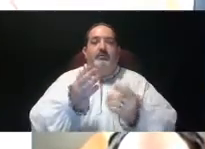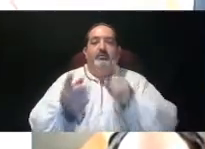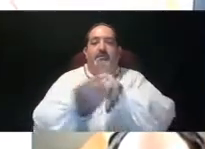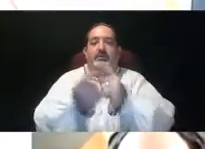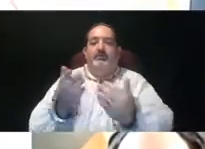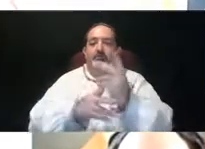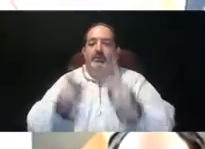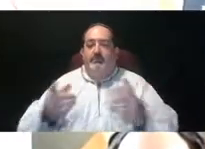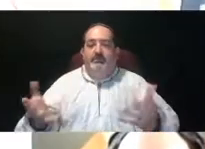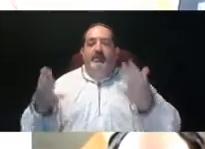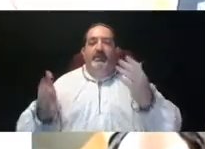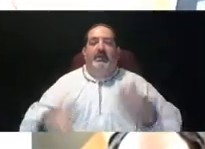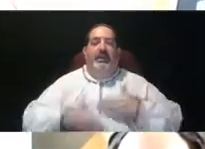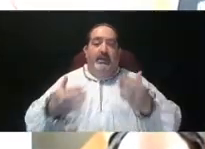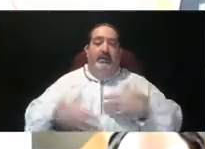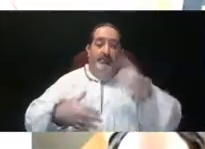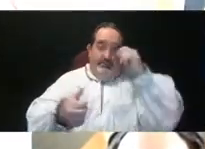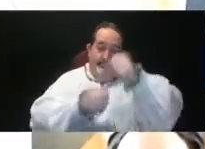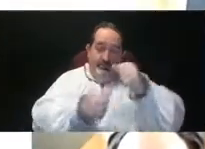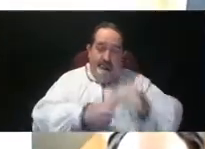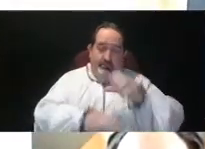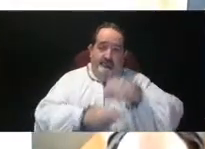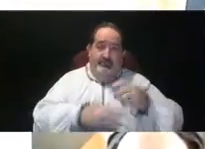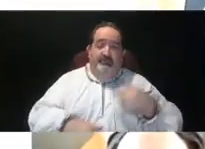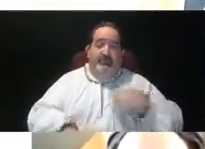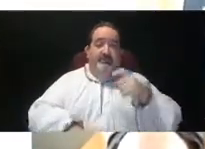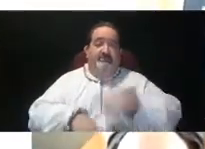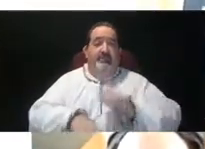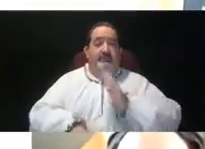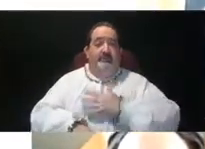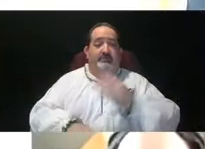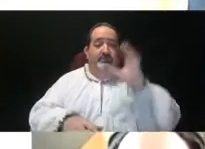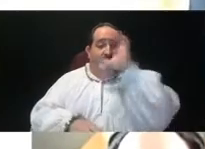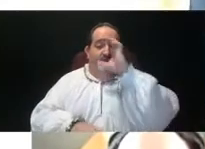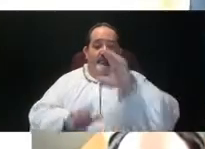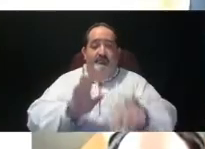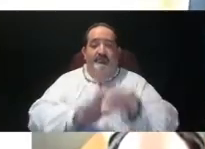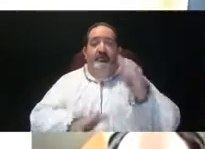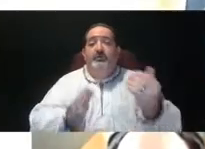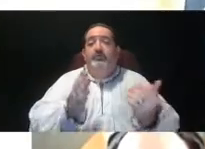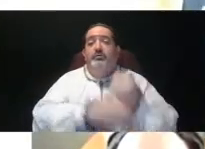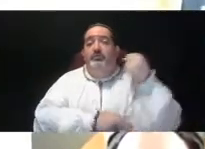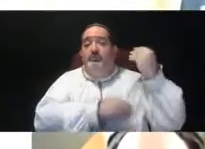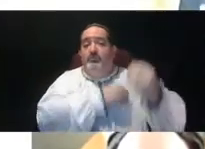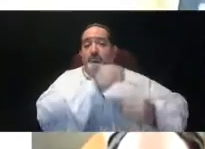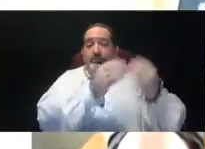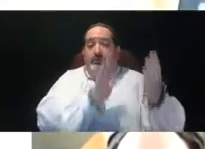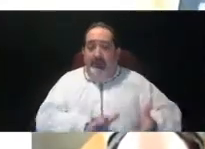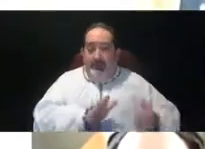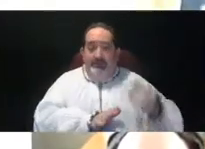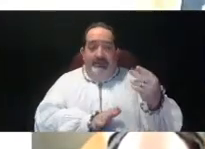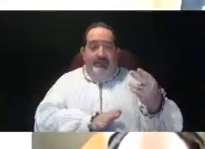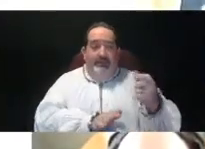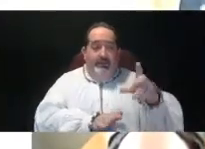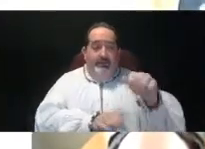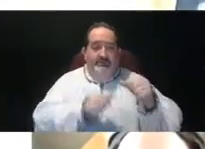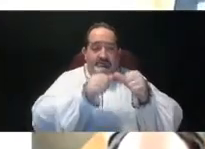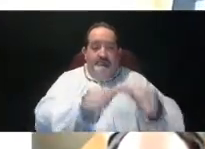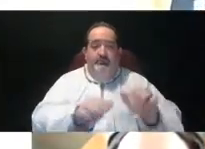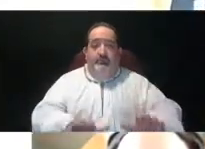and are forever changed. It is time for us to find our new heirs to continue the great forward motion of this